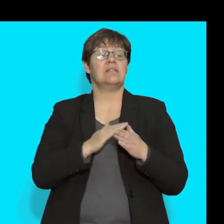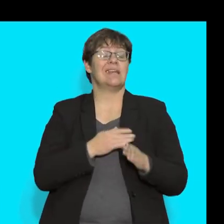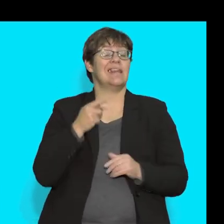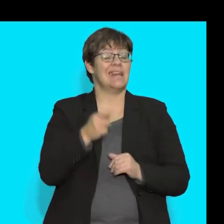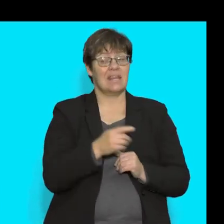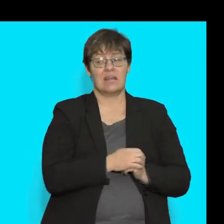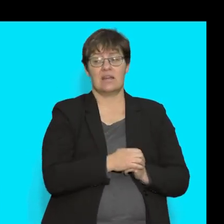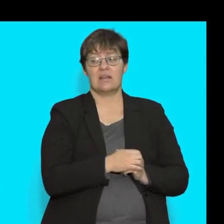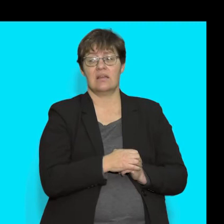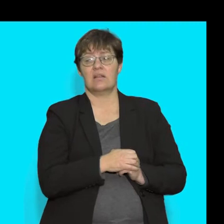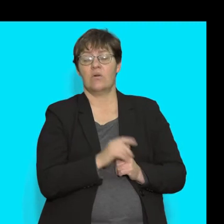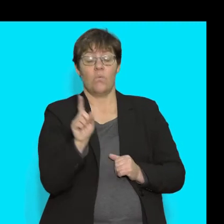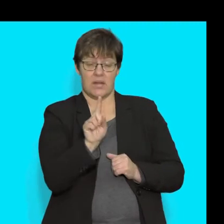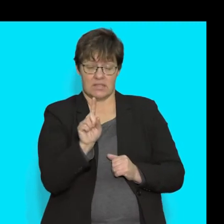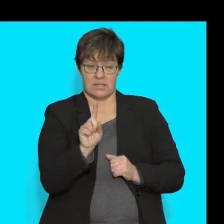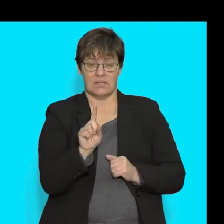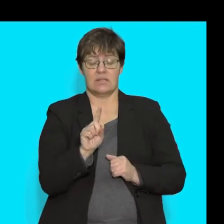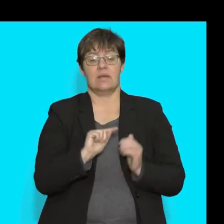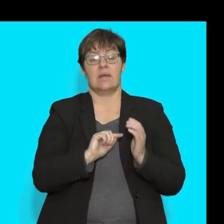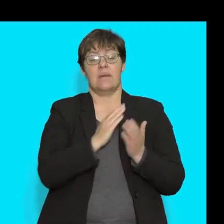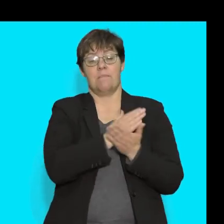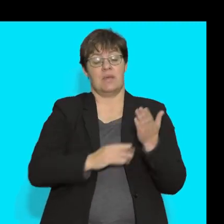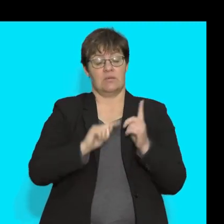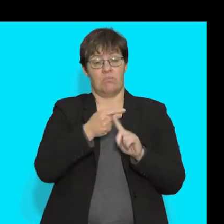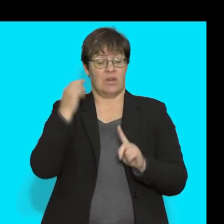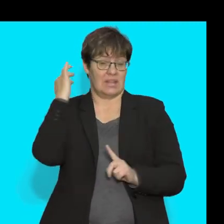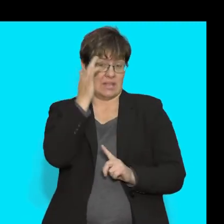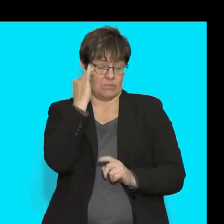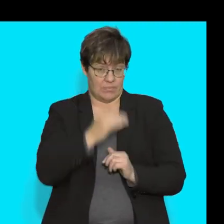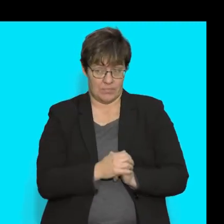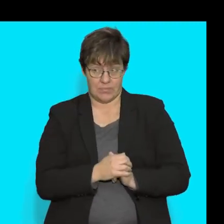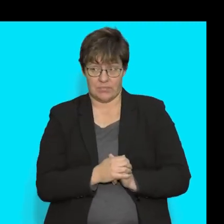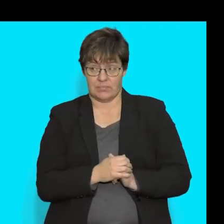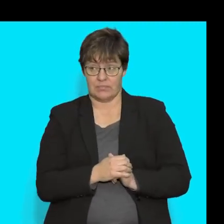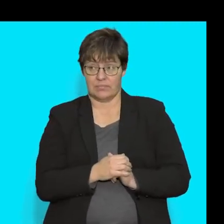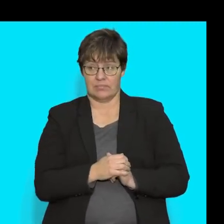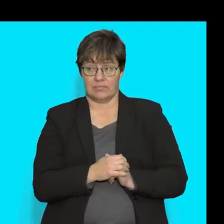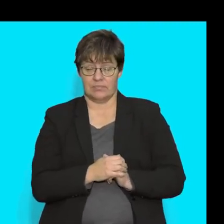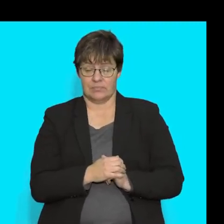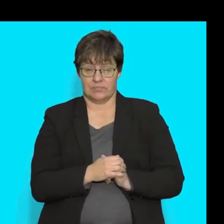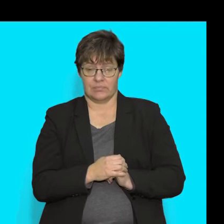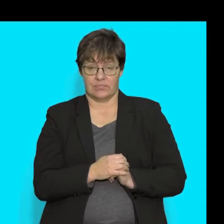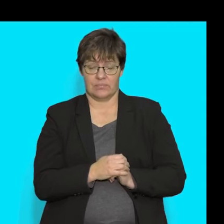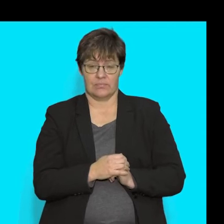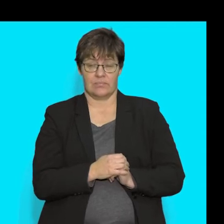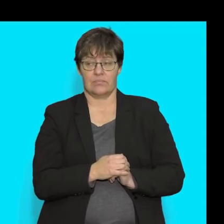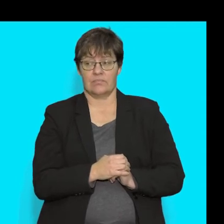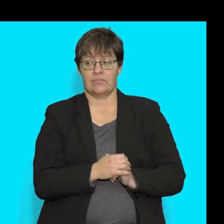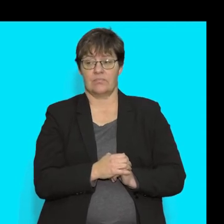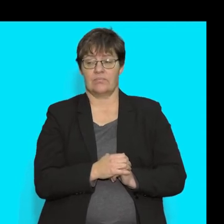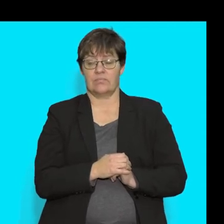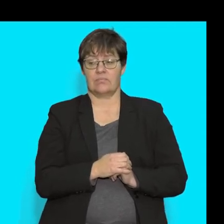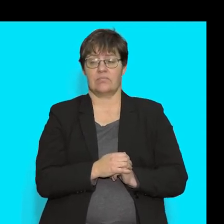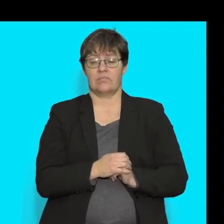for both these two will just be midpoint theorem, by the way. Midpoint theorem, right?